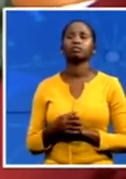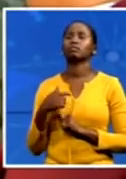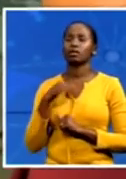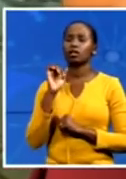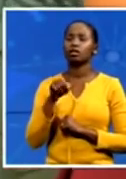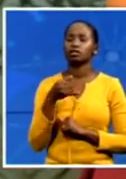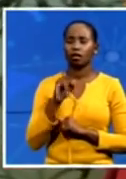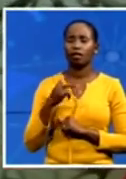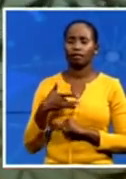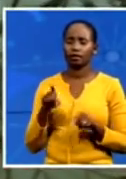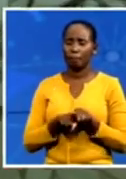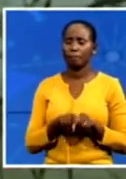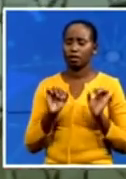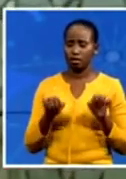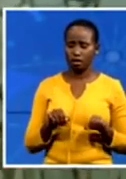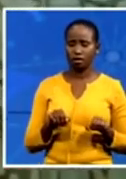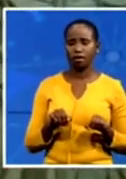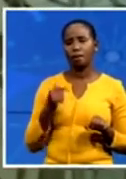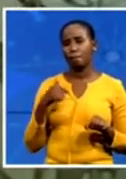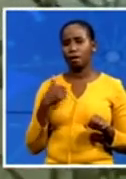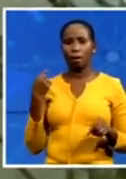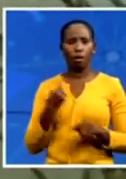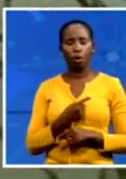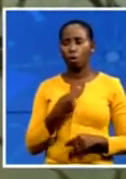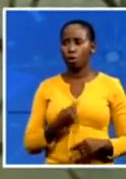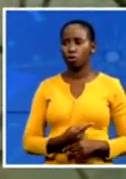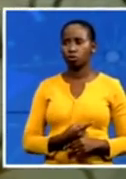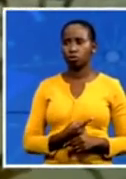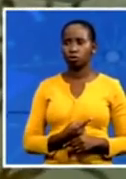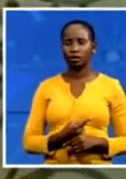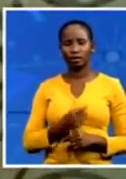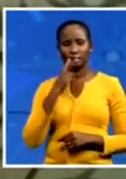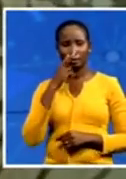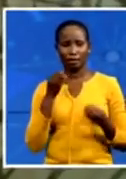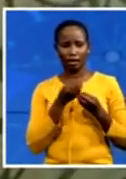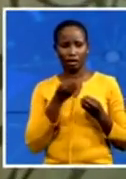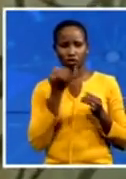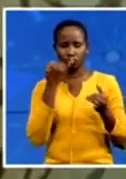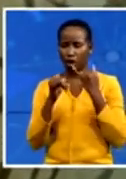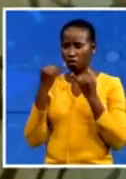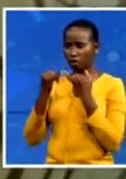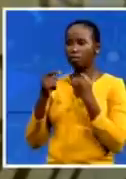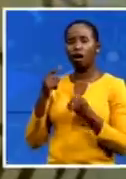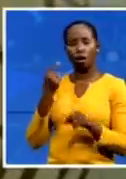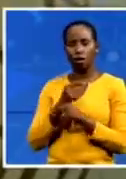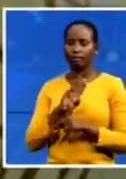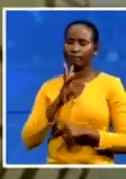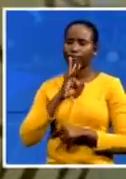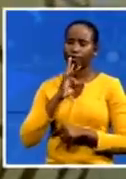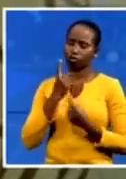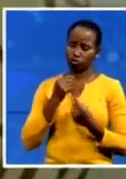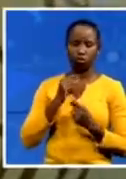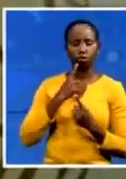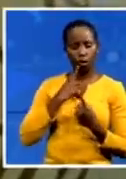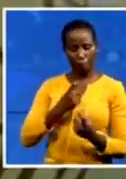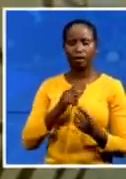always been very forthright about the things that I think have not gone well in the party. It's why instead of just only complaining, I started a campaign to try and run